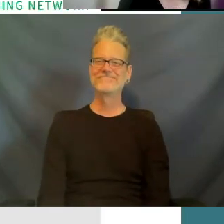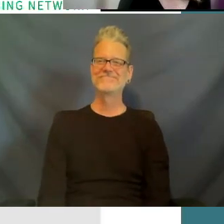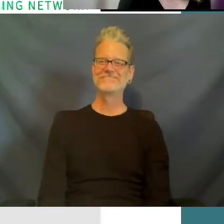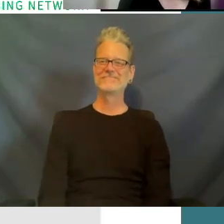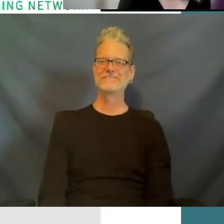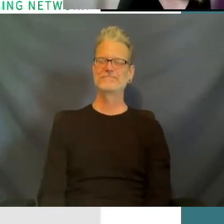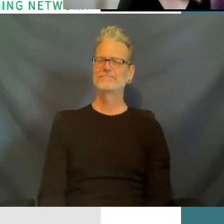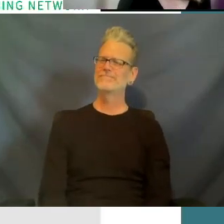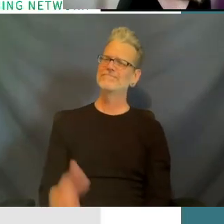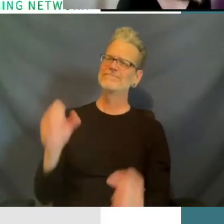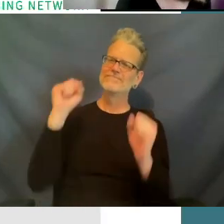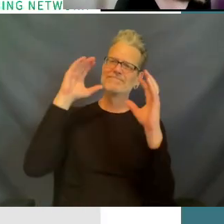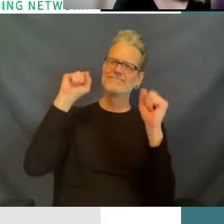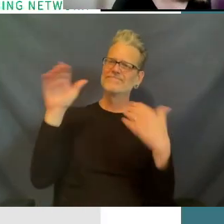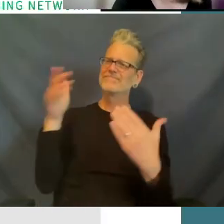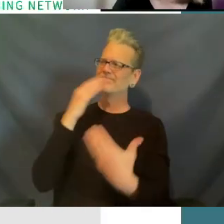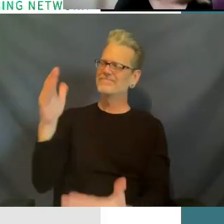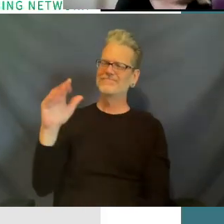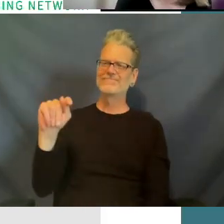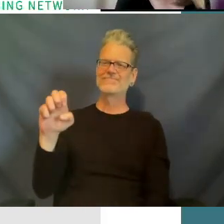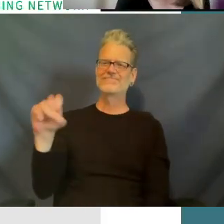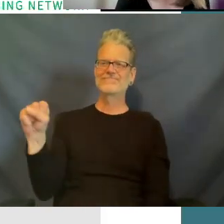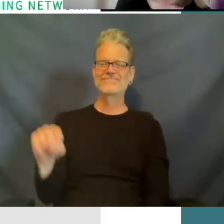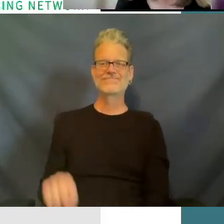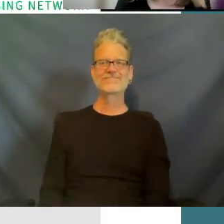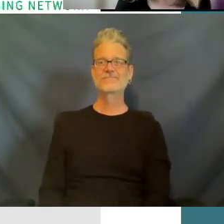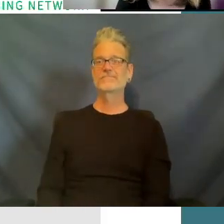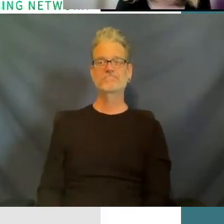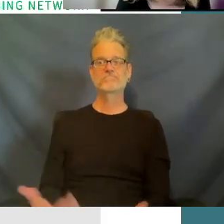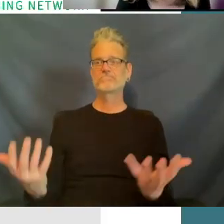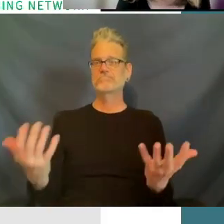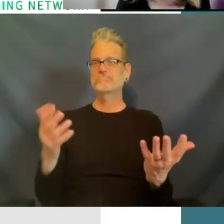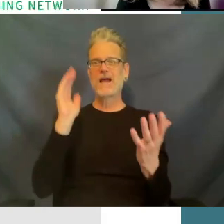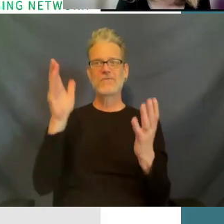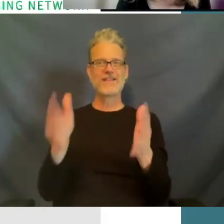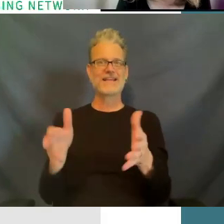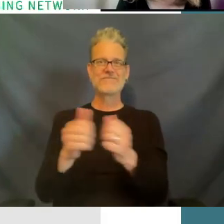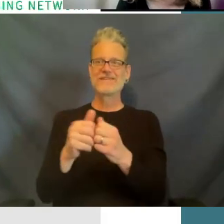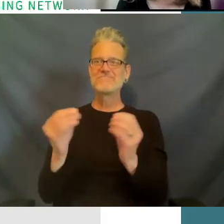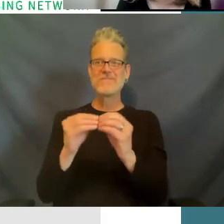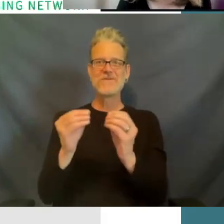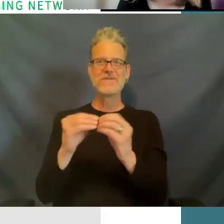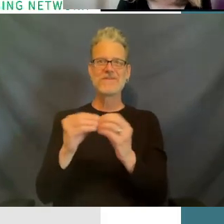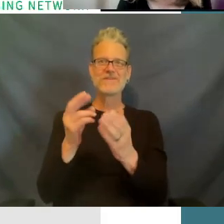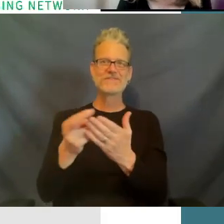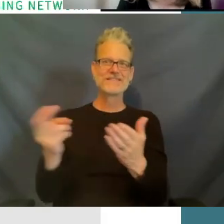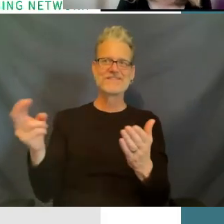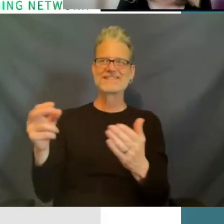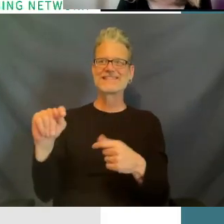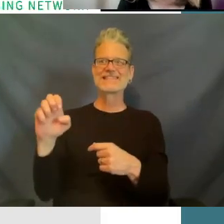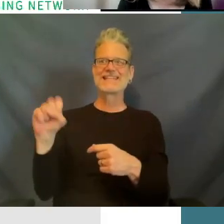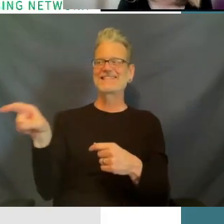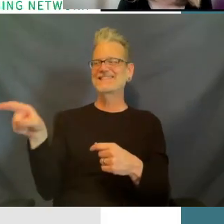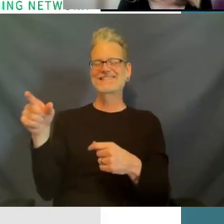Amazing. Thanks, Tess. Well, I'm just going to leave you all with some additional resources. Tess just gave a great overview